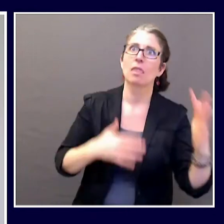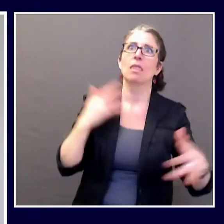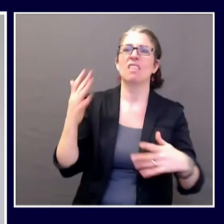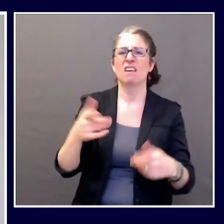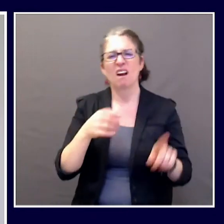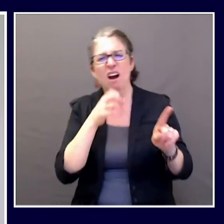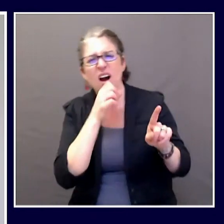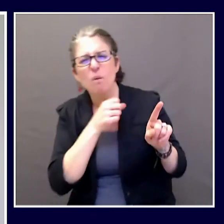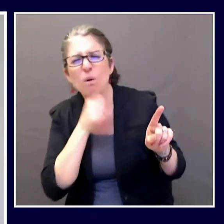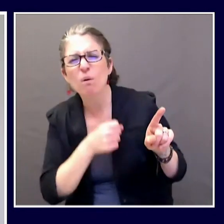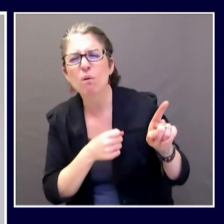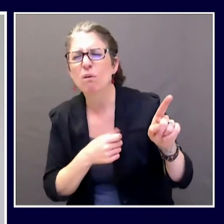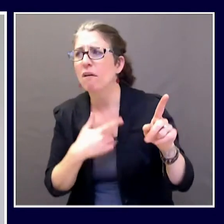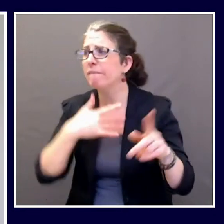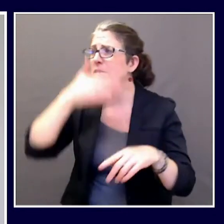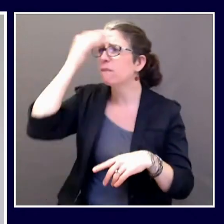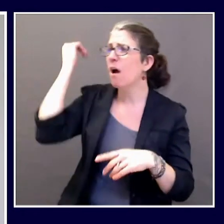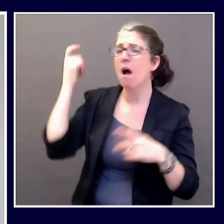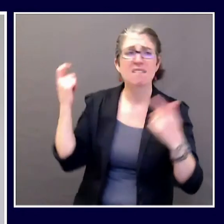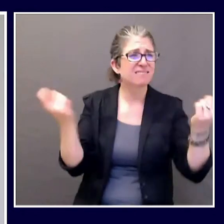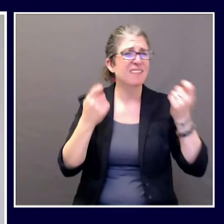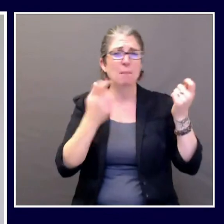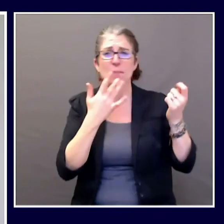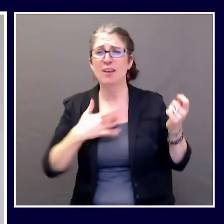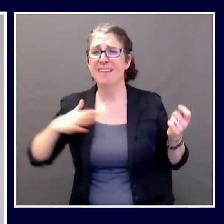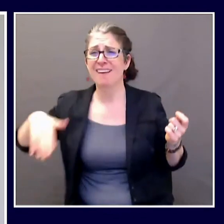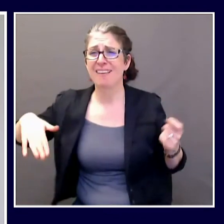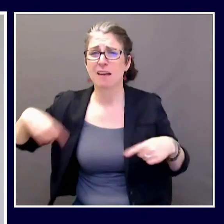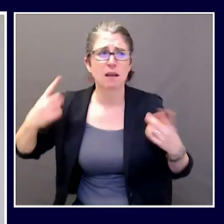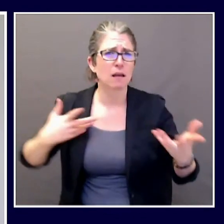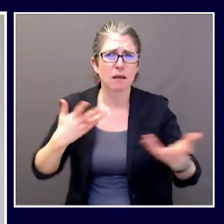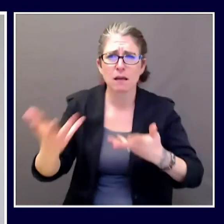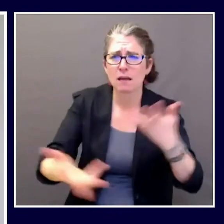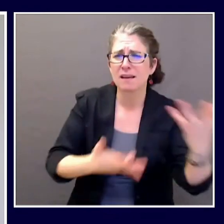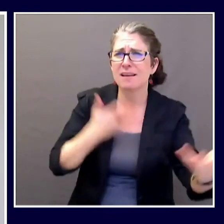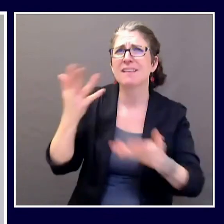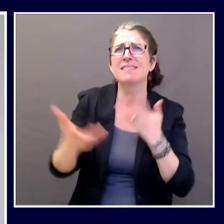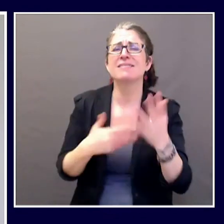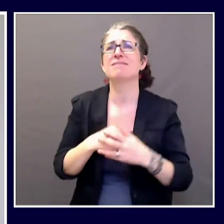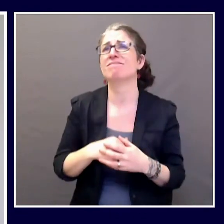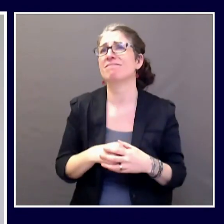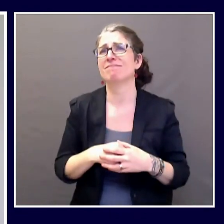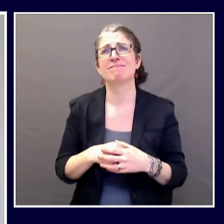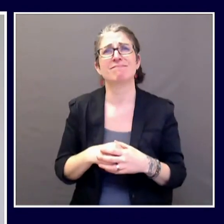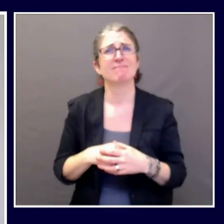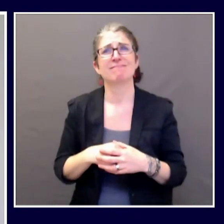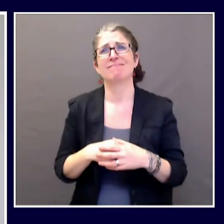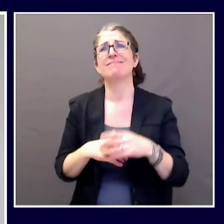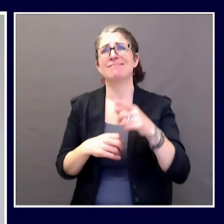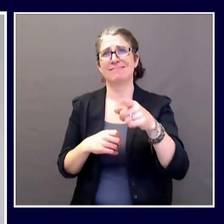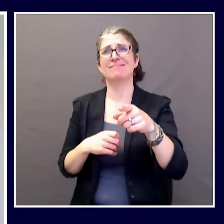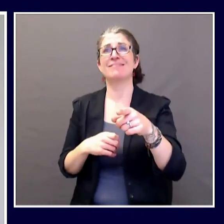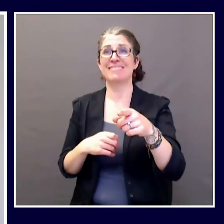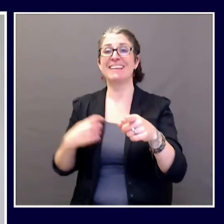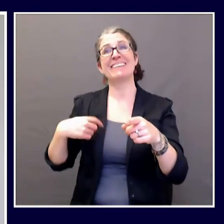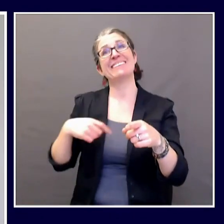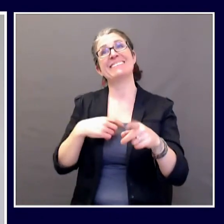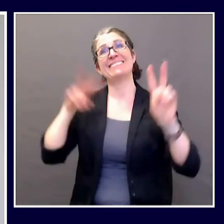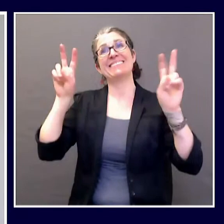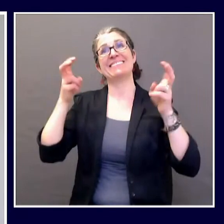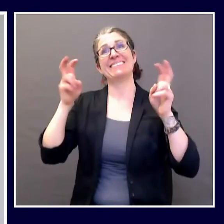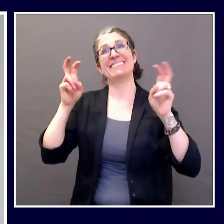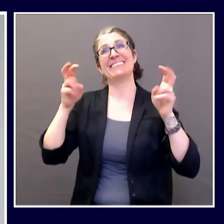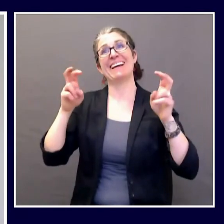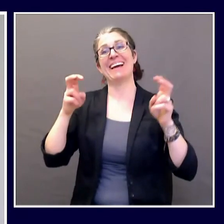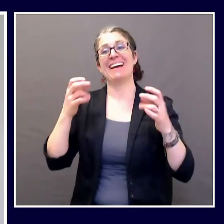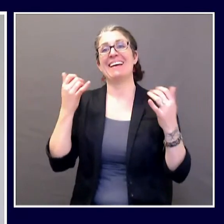now all on the Zoom where it happens. And that's why the last number, or rather ratio, is